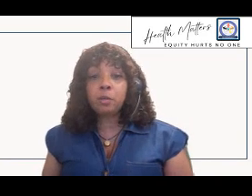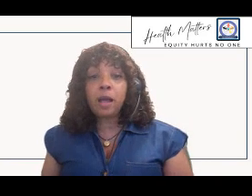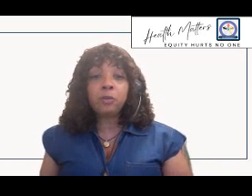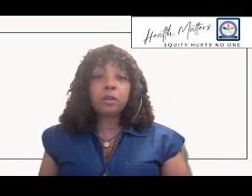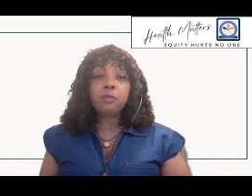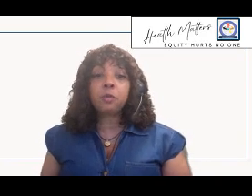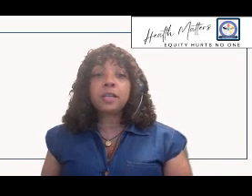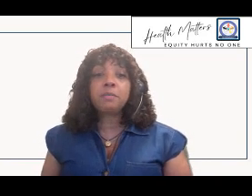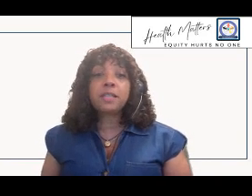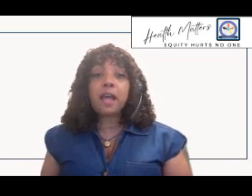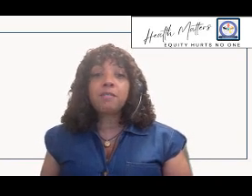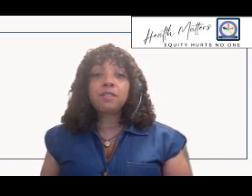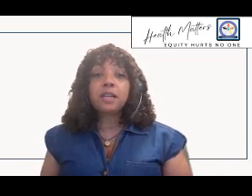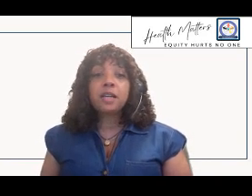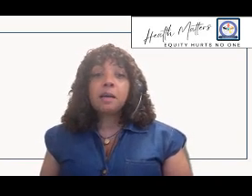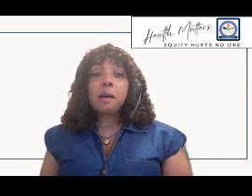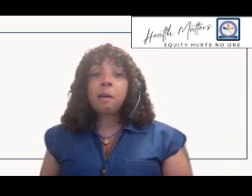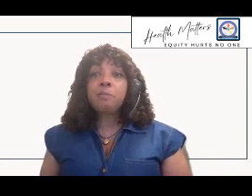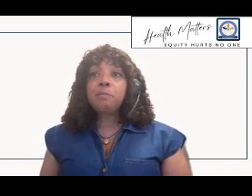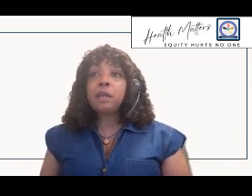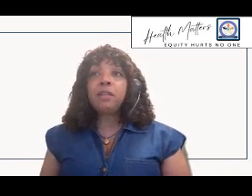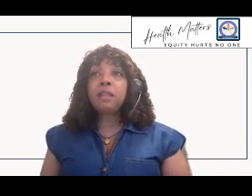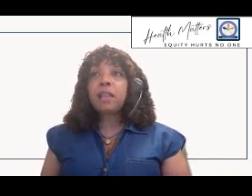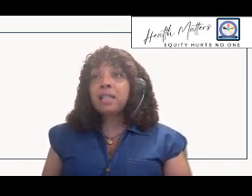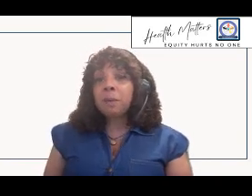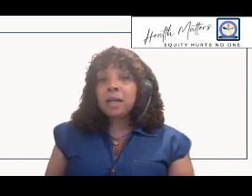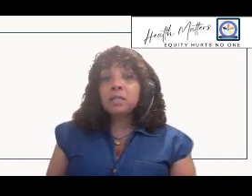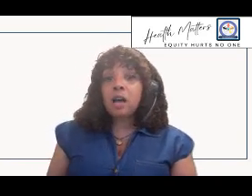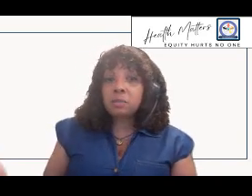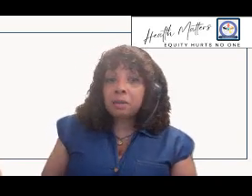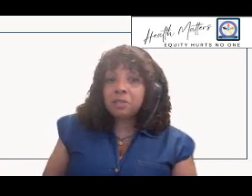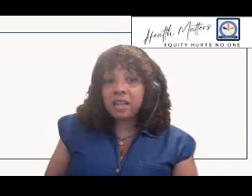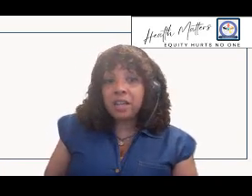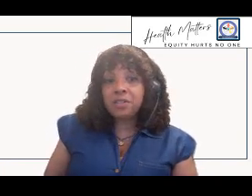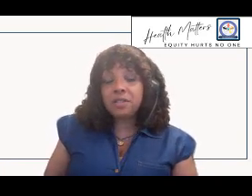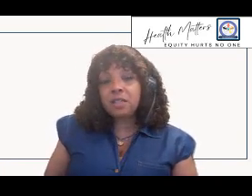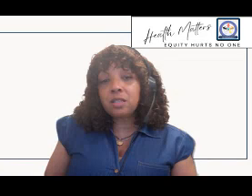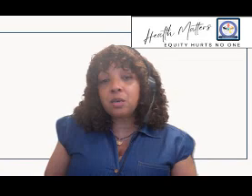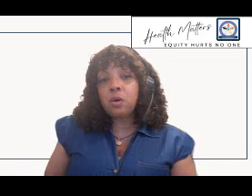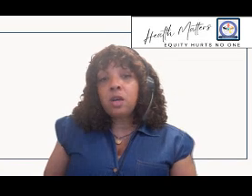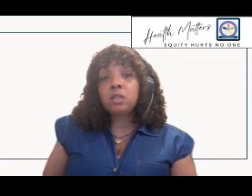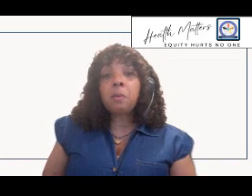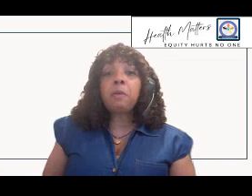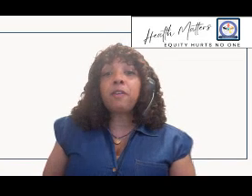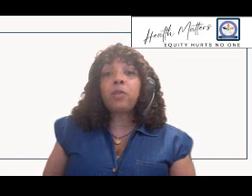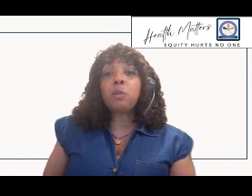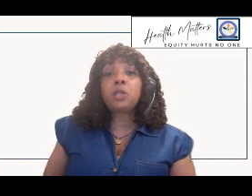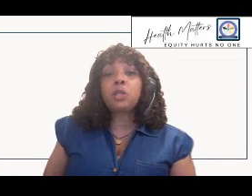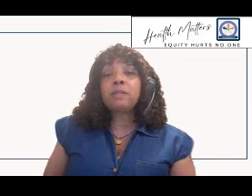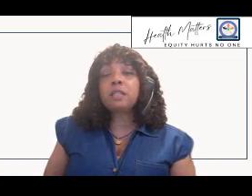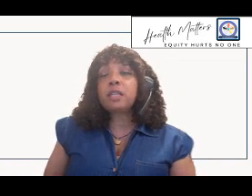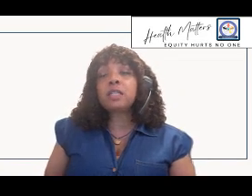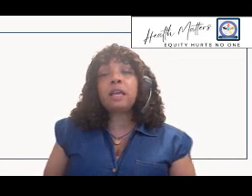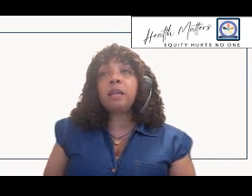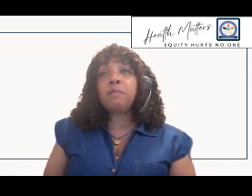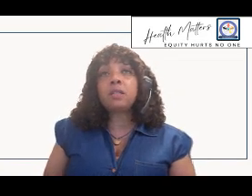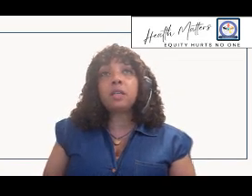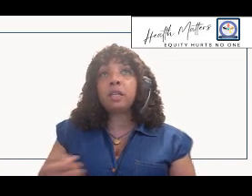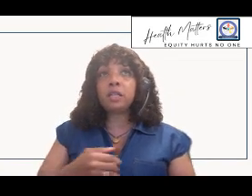there year-round and are full-time staff. And then the last box talks about state agencies. So Department of Health and Human Services